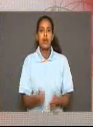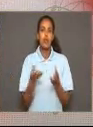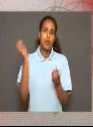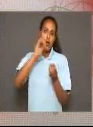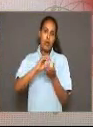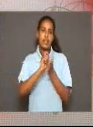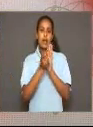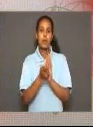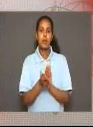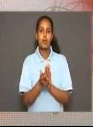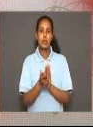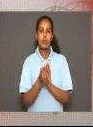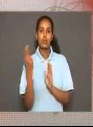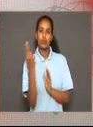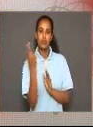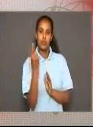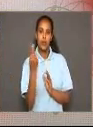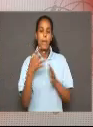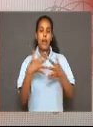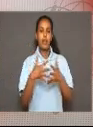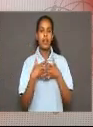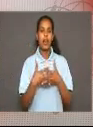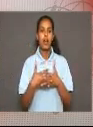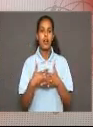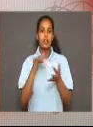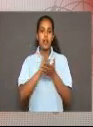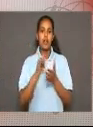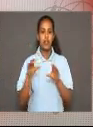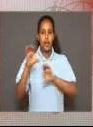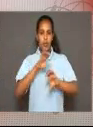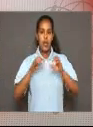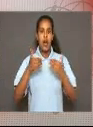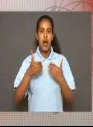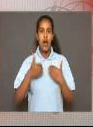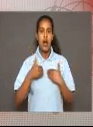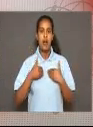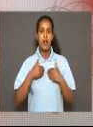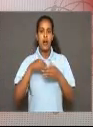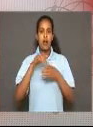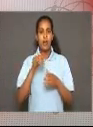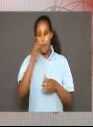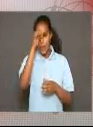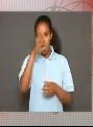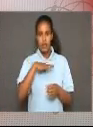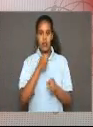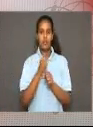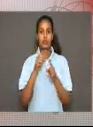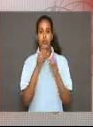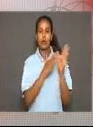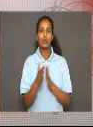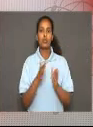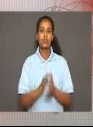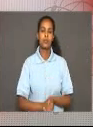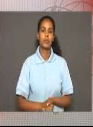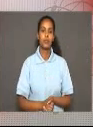more examples of useful materials that chemistry has helped mankind to produce.